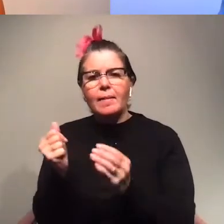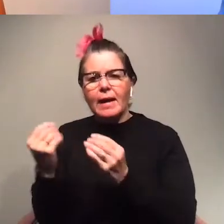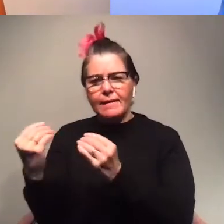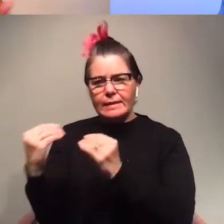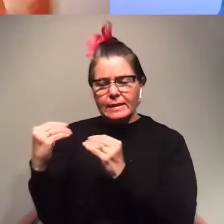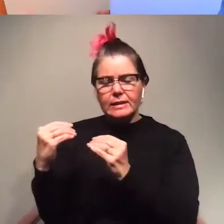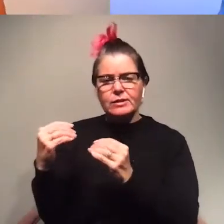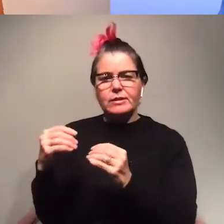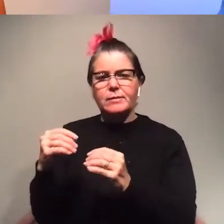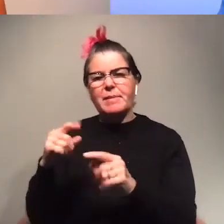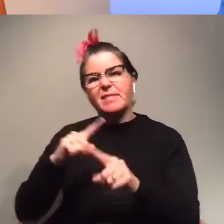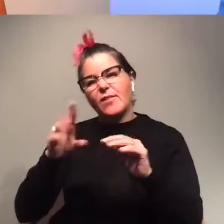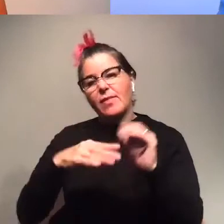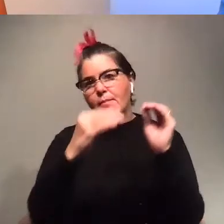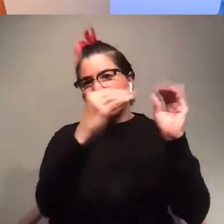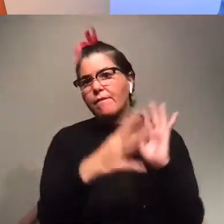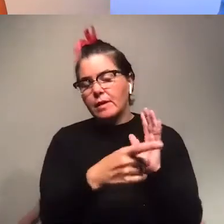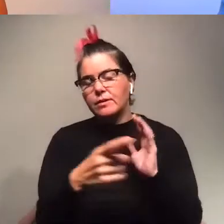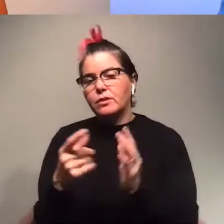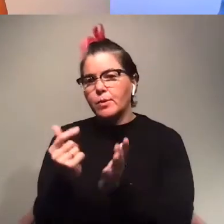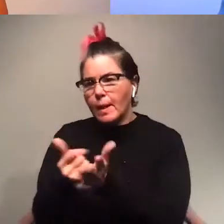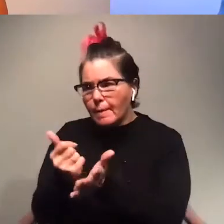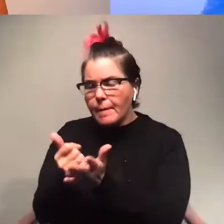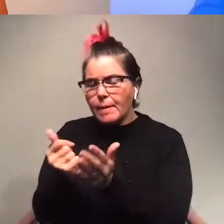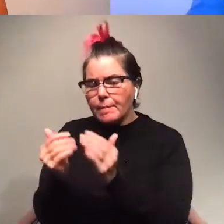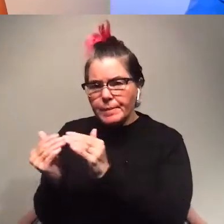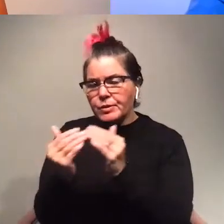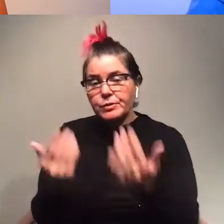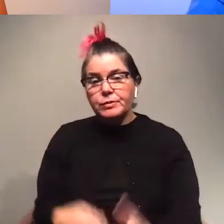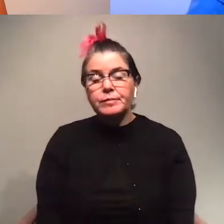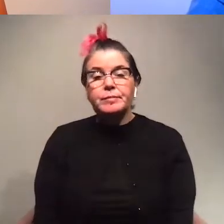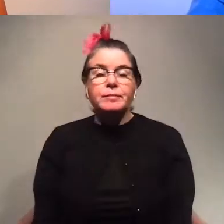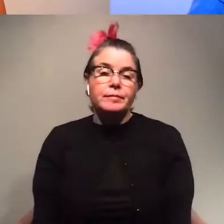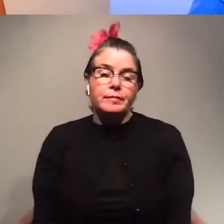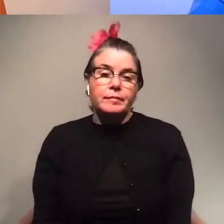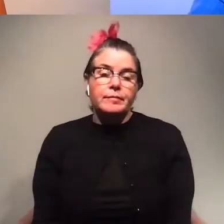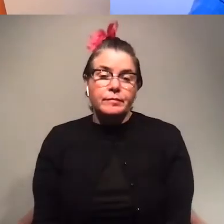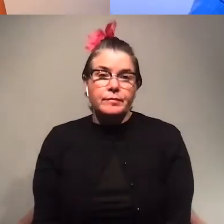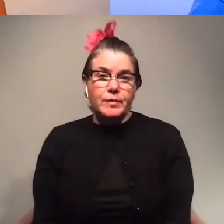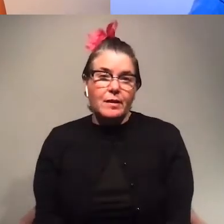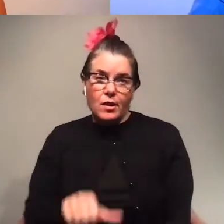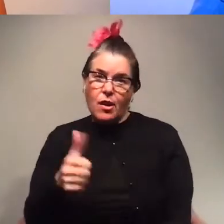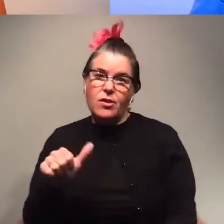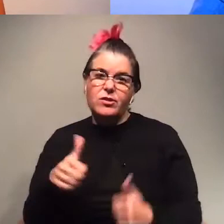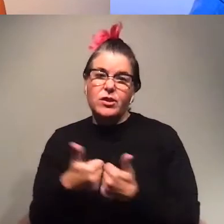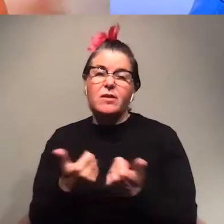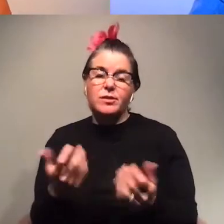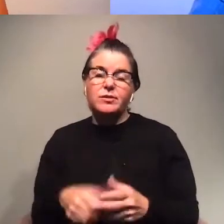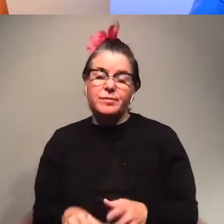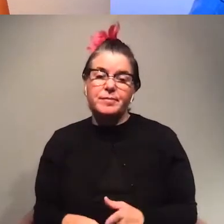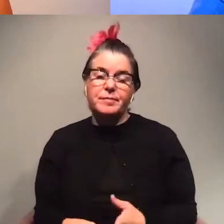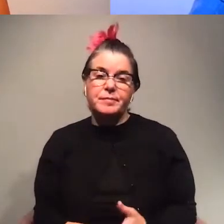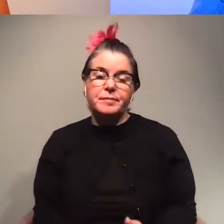that maybe the instructor is not able to reach for yourself. So I think that was probably another challenge that I was working with and